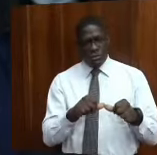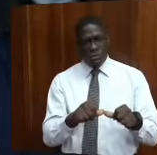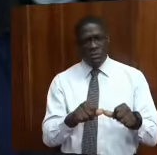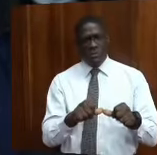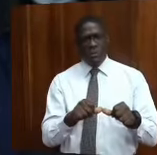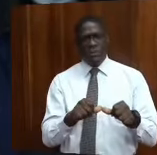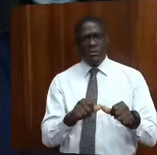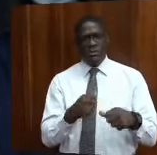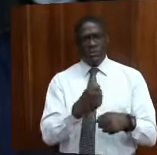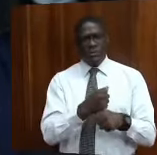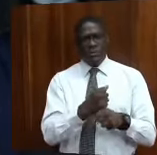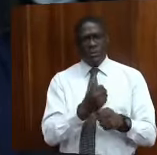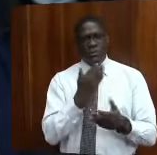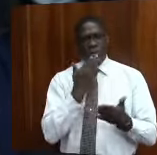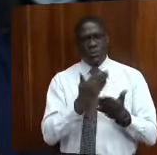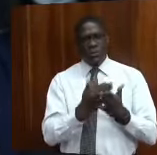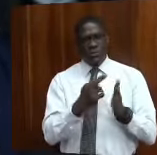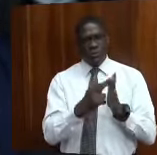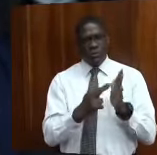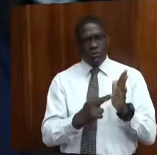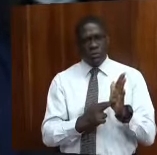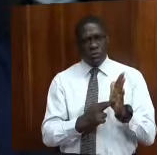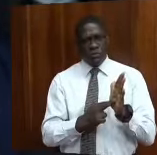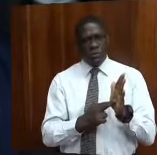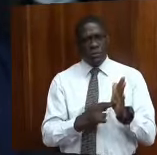viability of the international financial services sector,